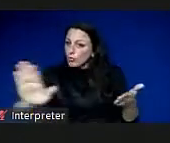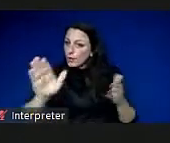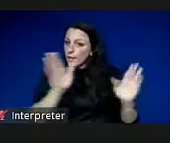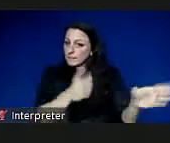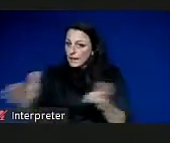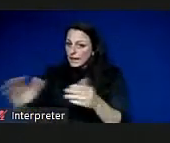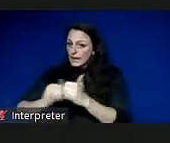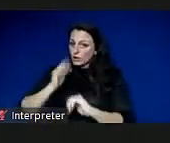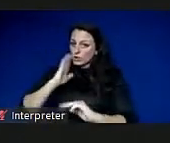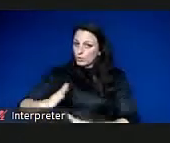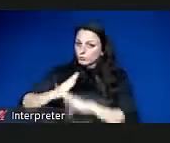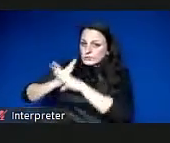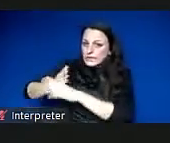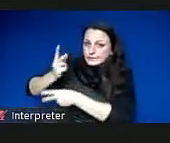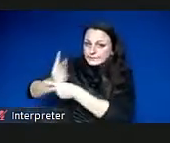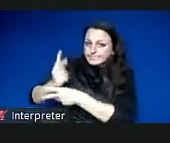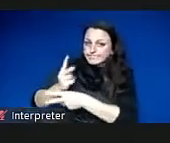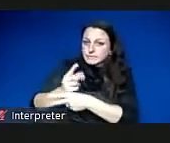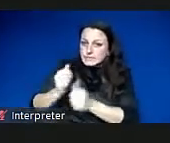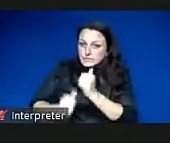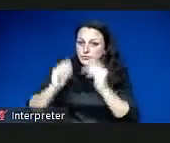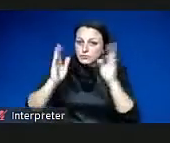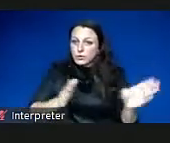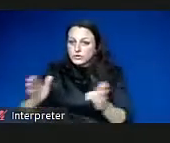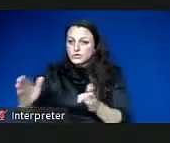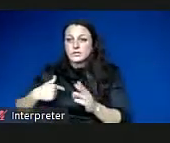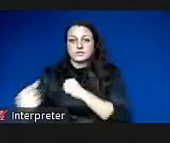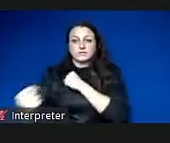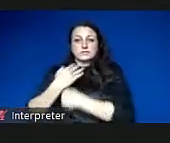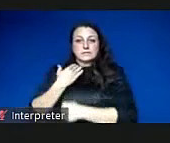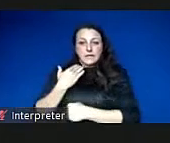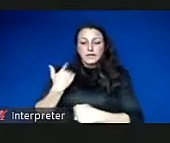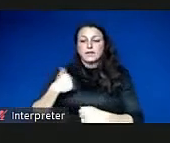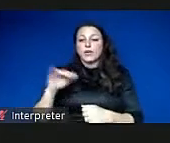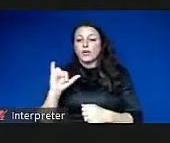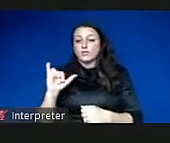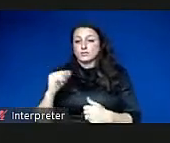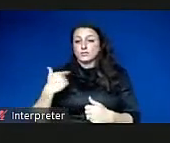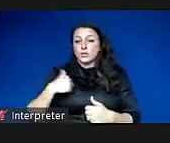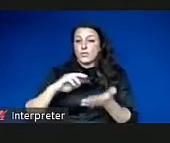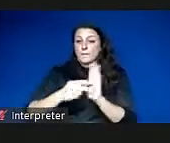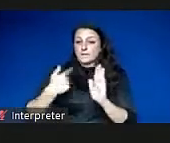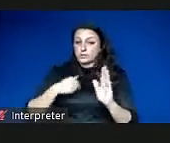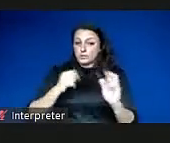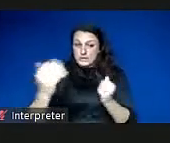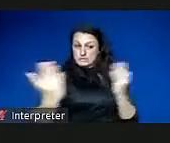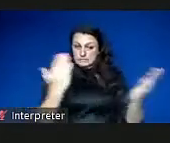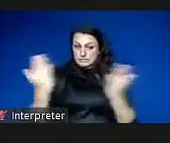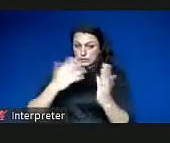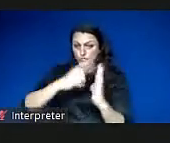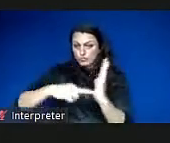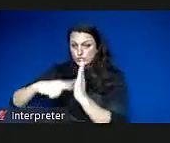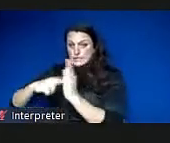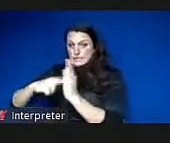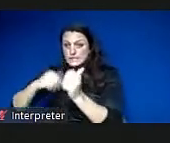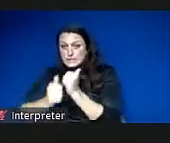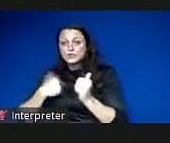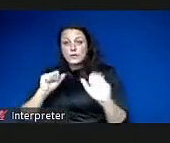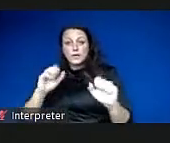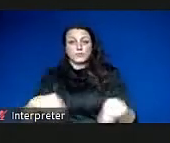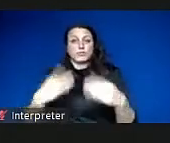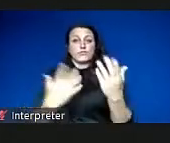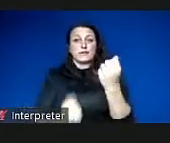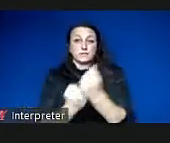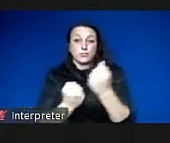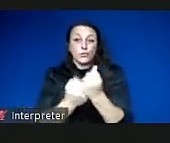also gave us at the department and the strike team the opportunity to provide support and help